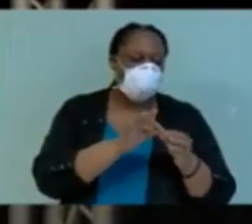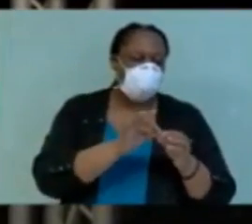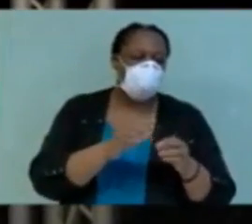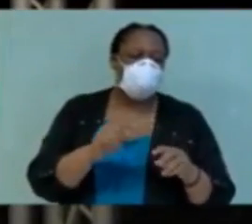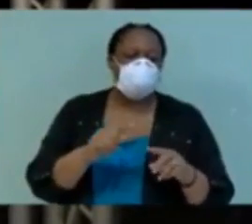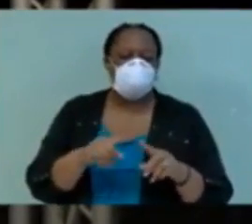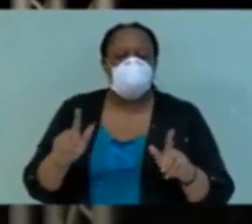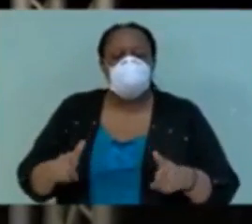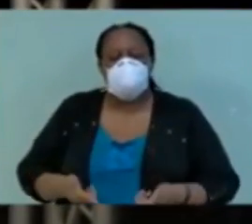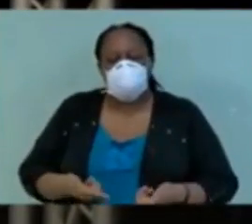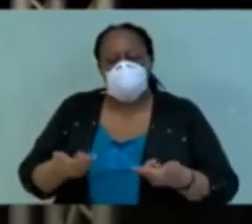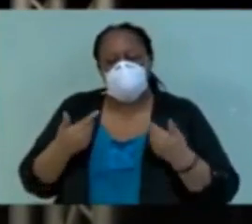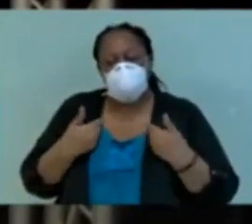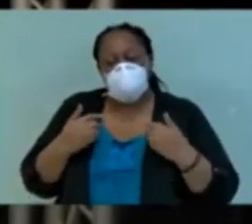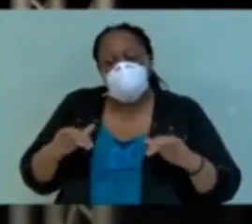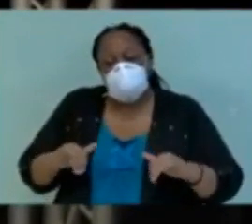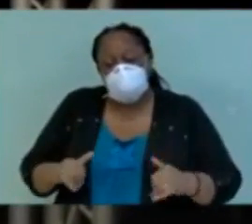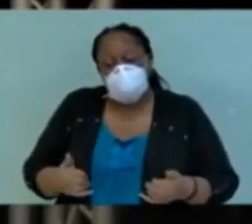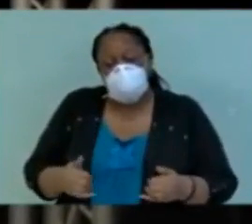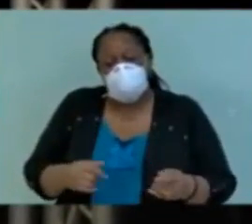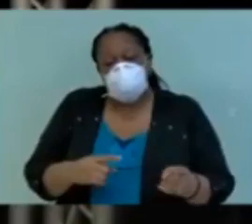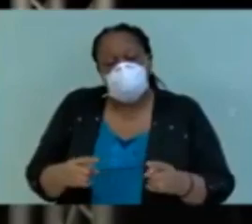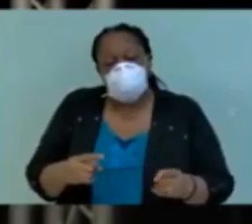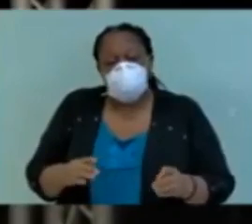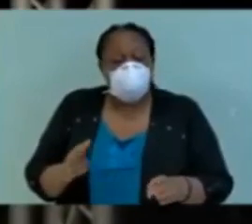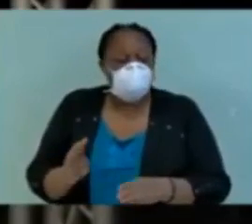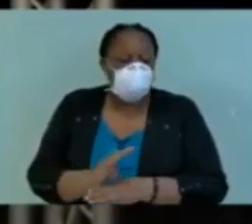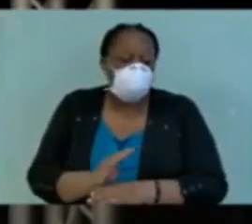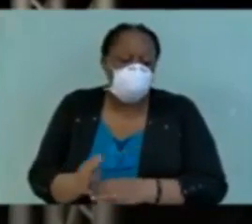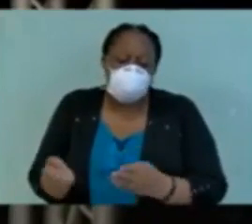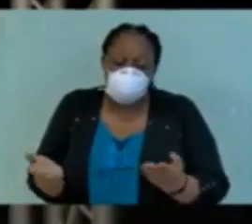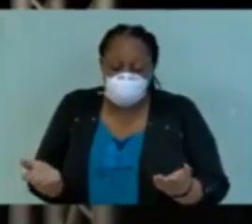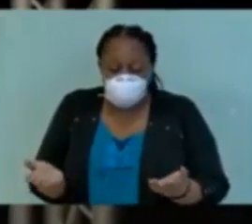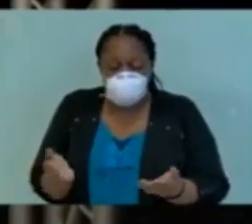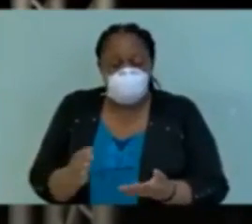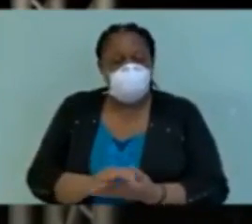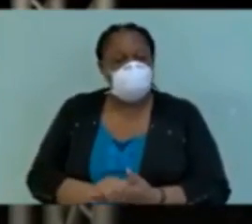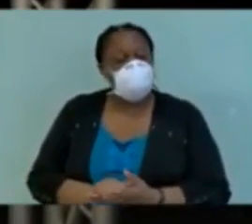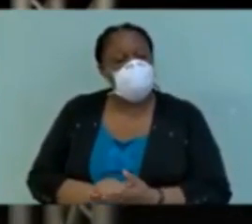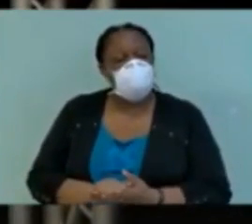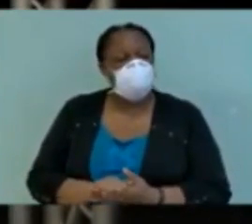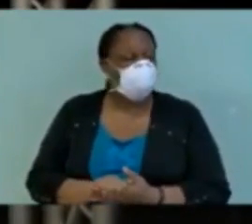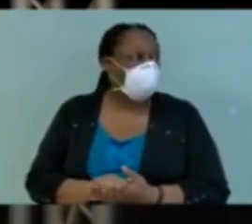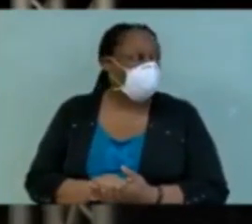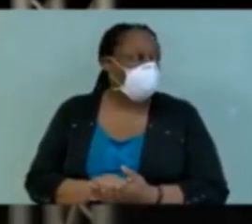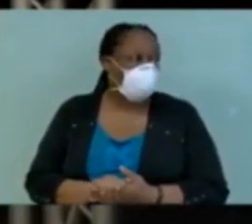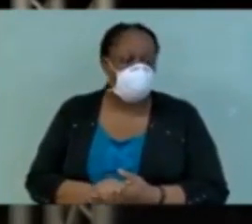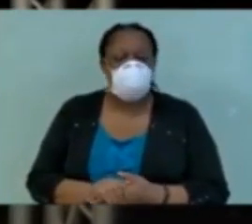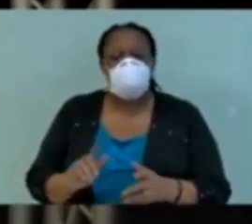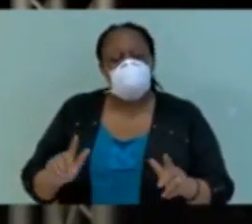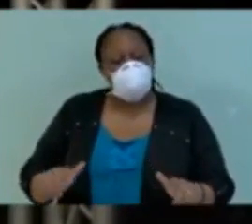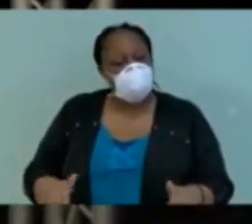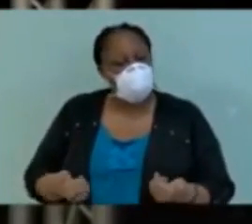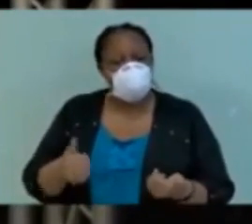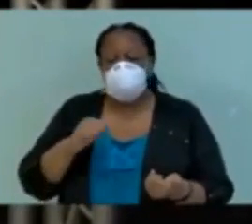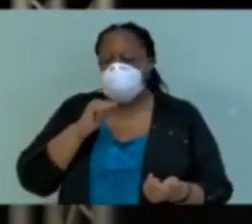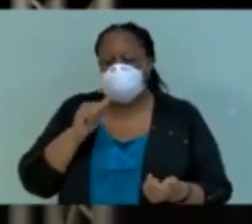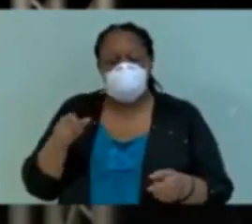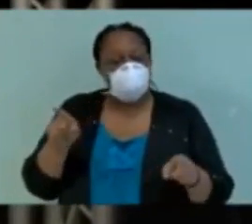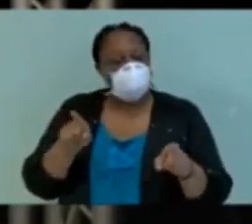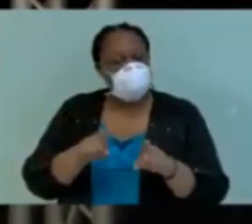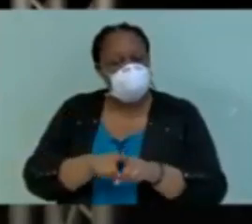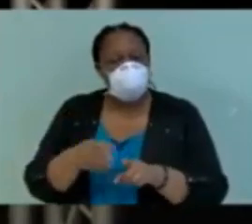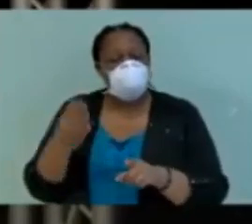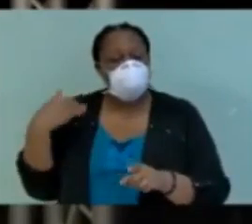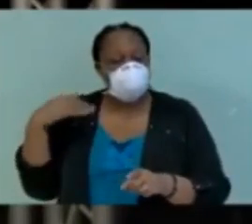most relevant information with respect to how we in St. Kitts and Nevis are